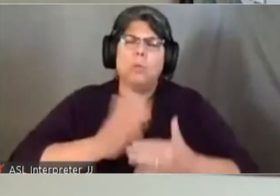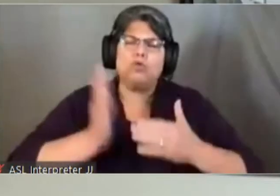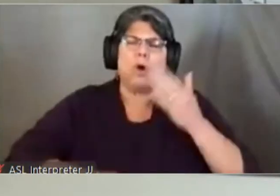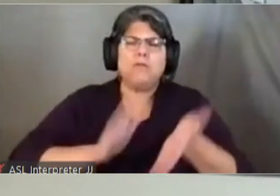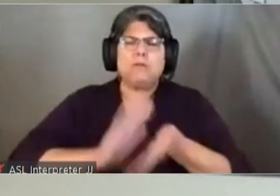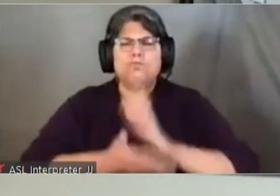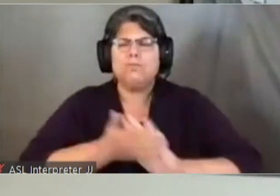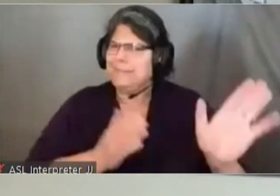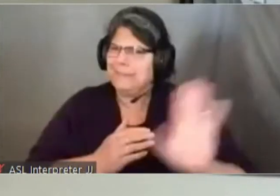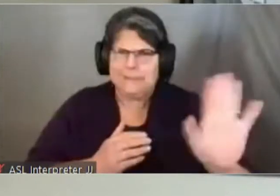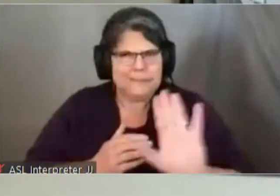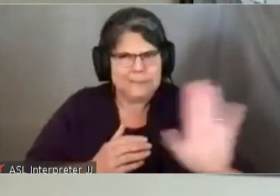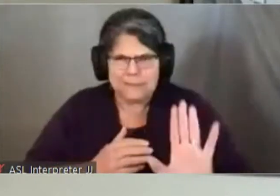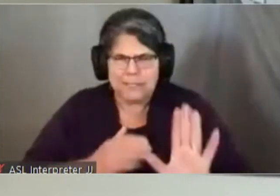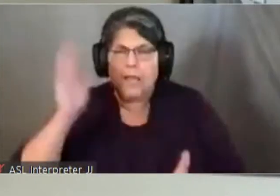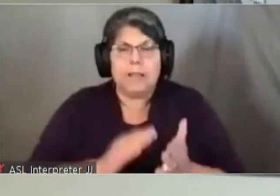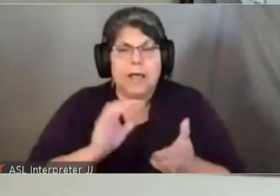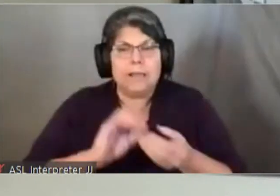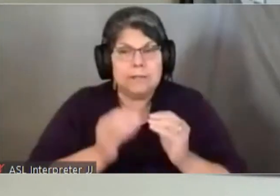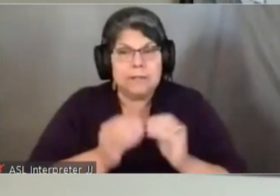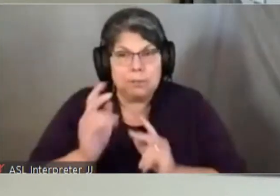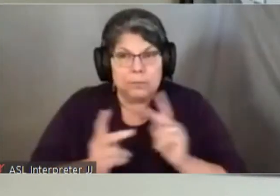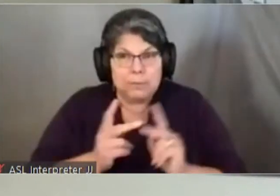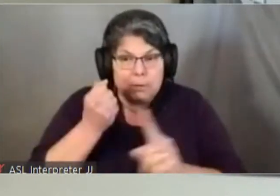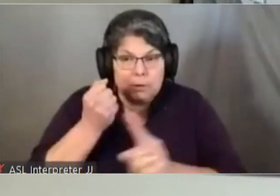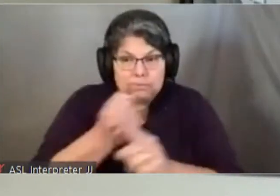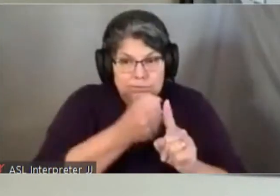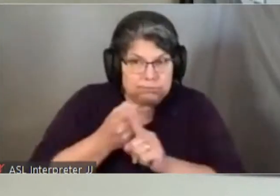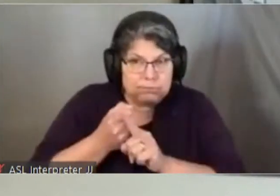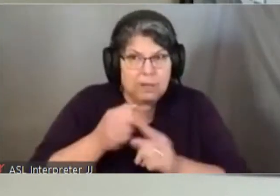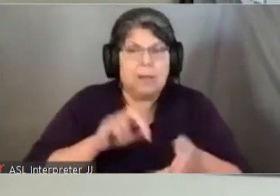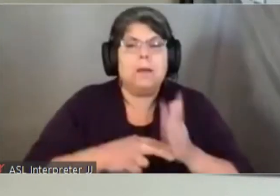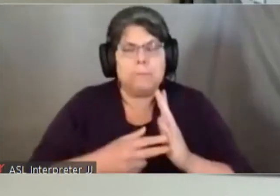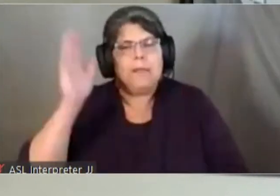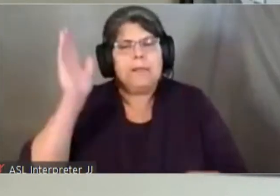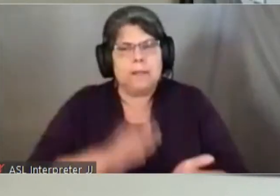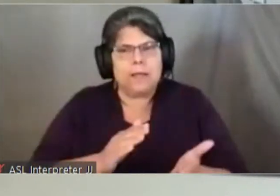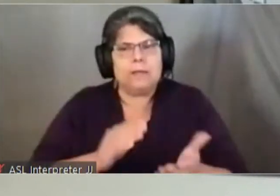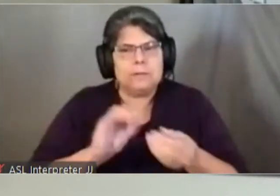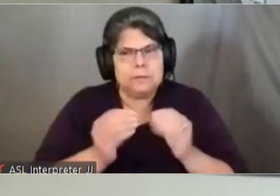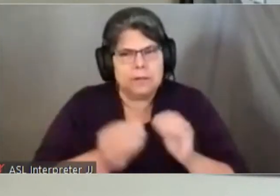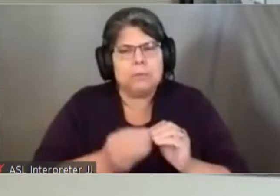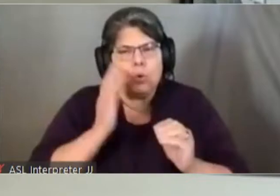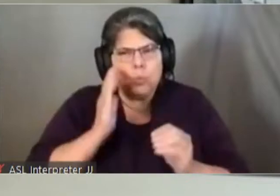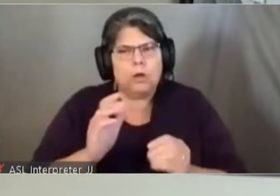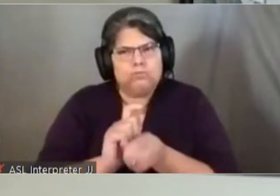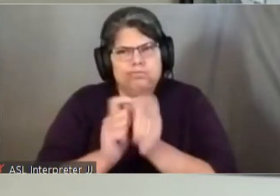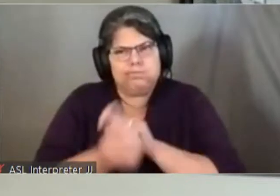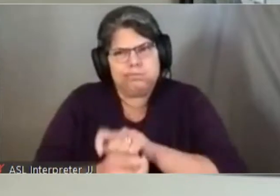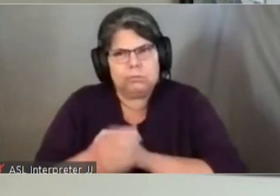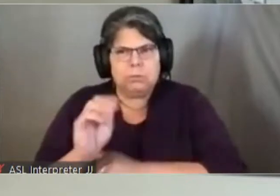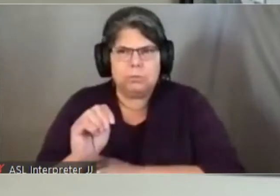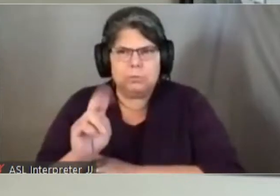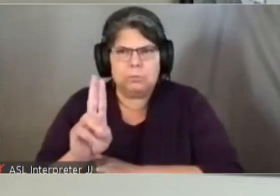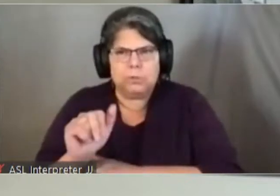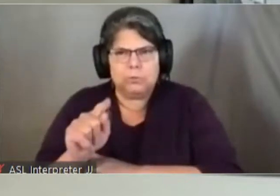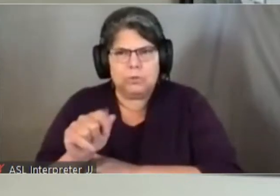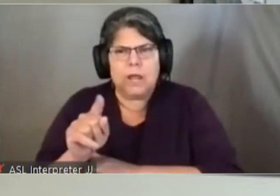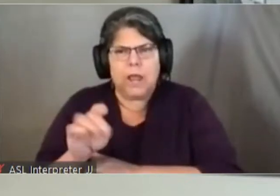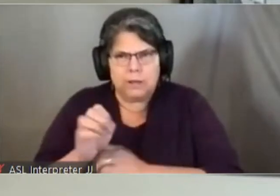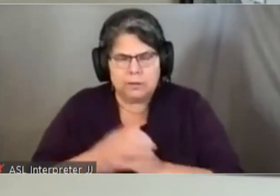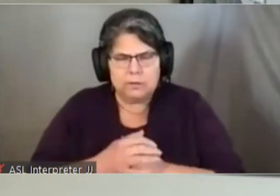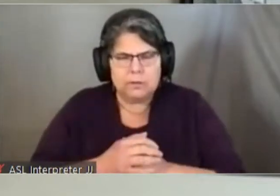under control, the less mutations are possible. So stay vigilant. Keep testing. Very, very important for us to track and